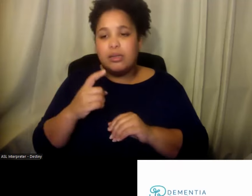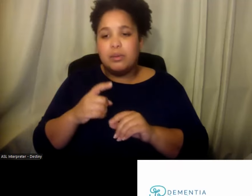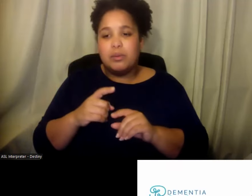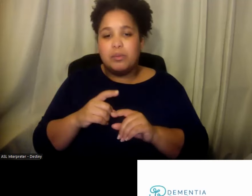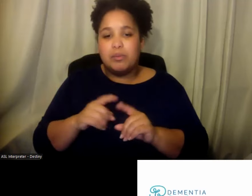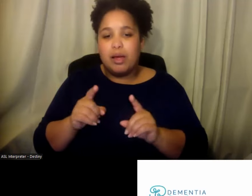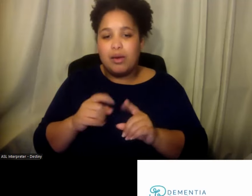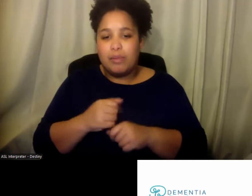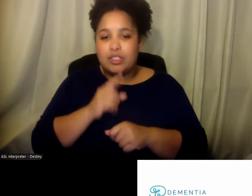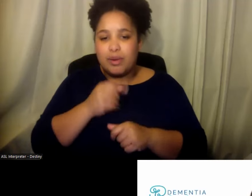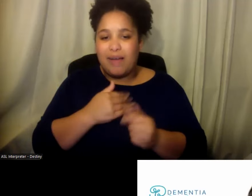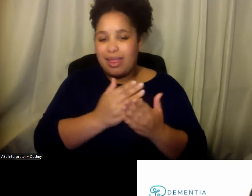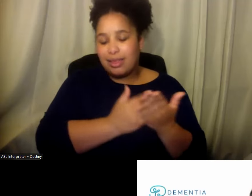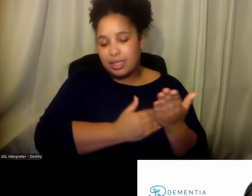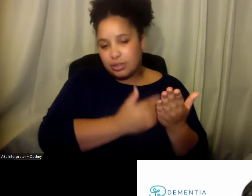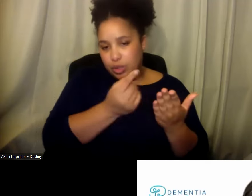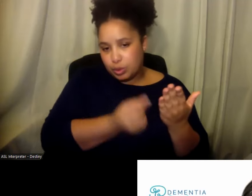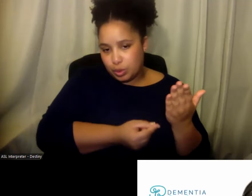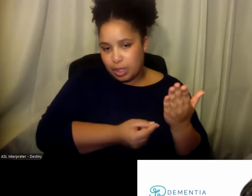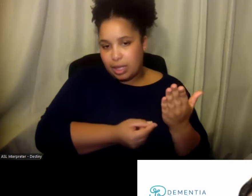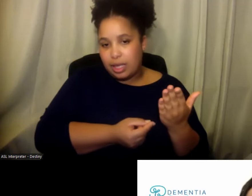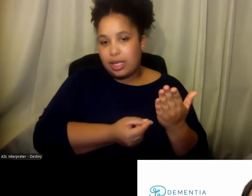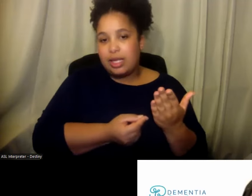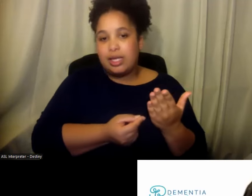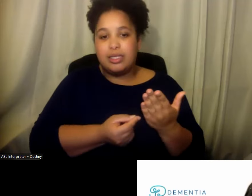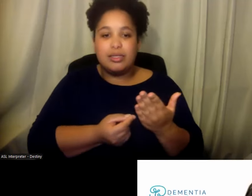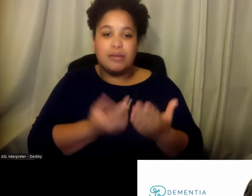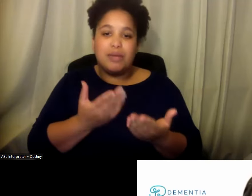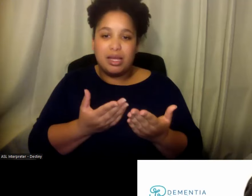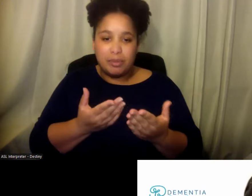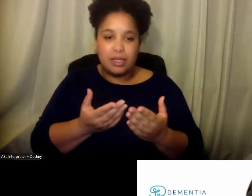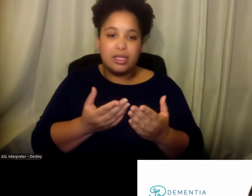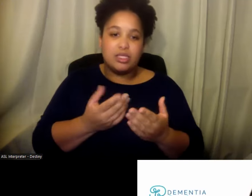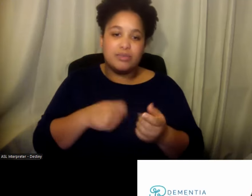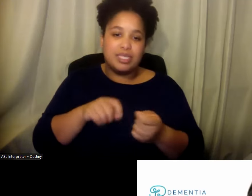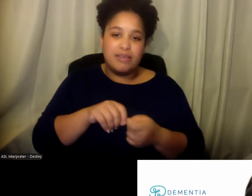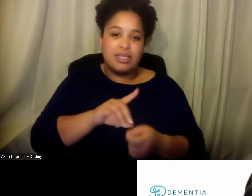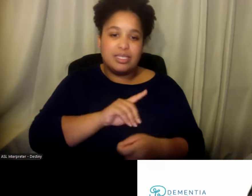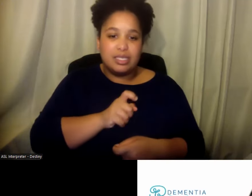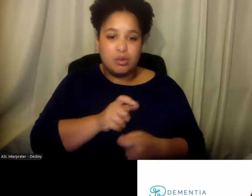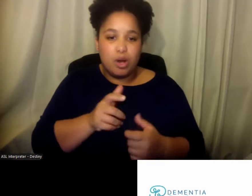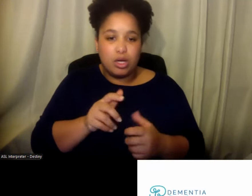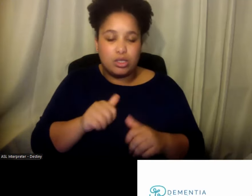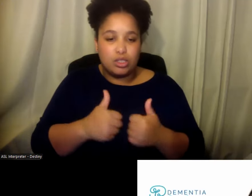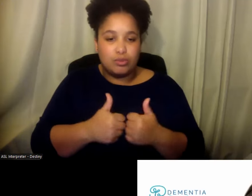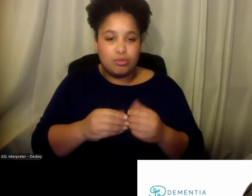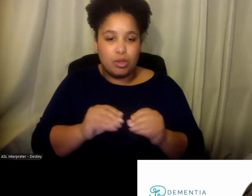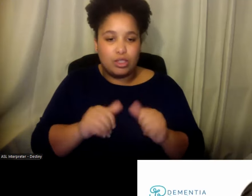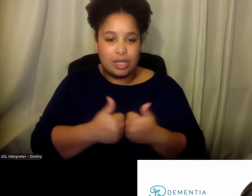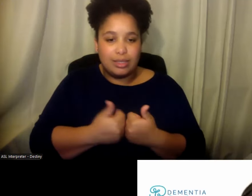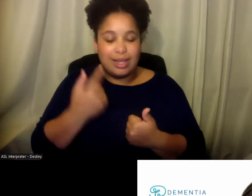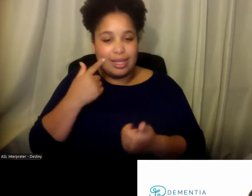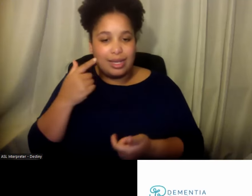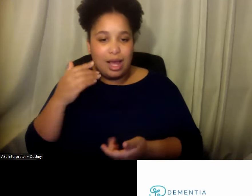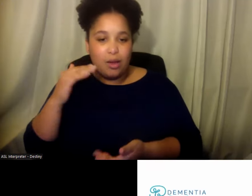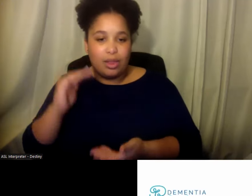of things to do. And at this point, maybe previously head imaging or certain diagnostics were more challenging and now less so. And in fact,